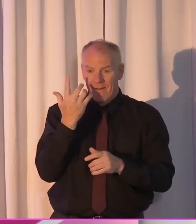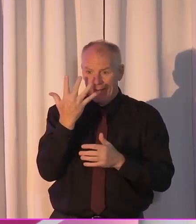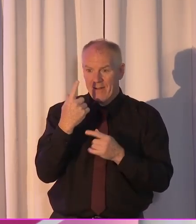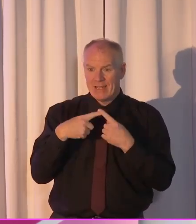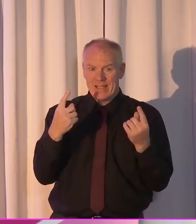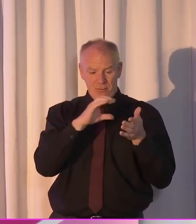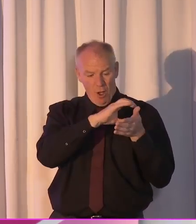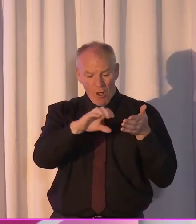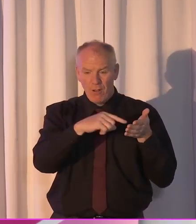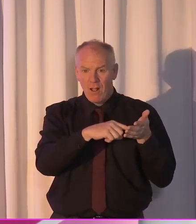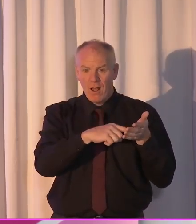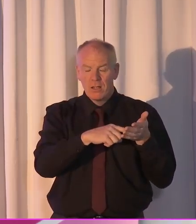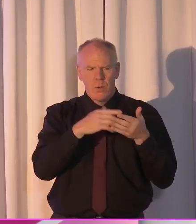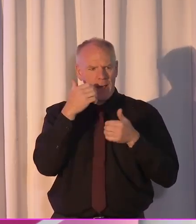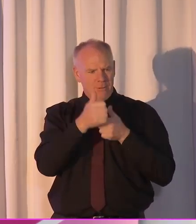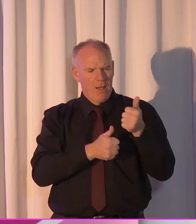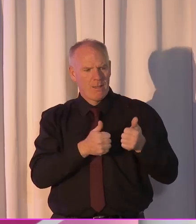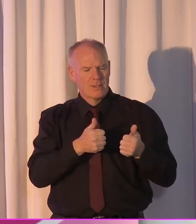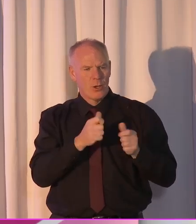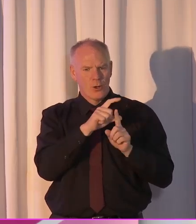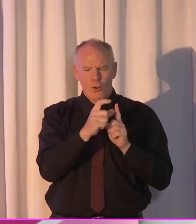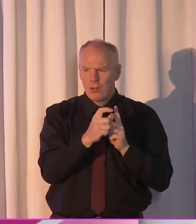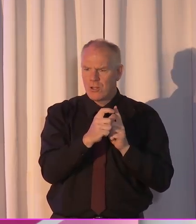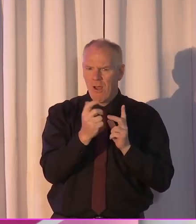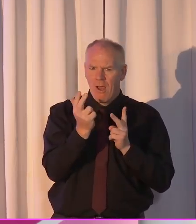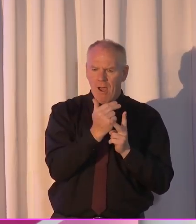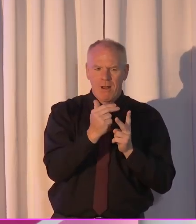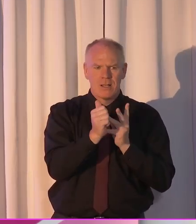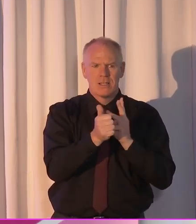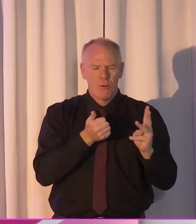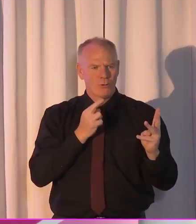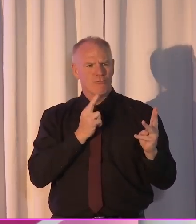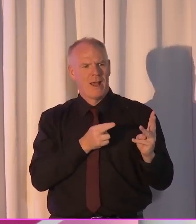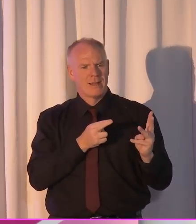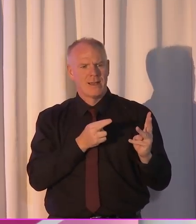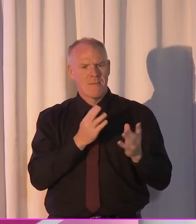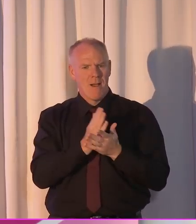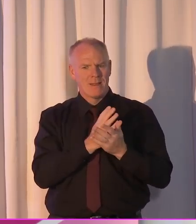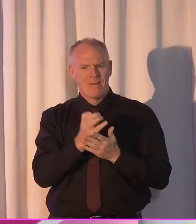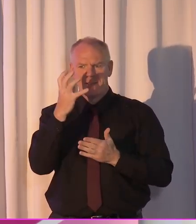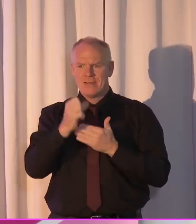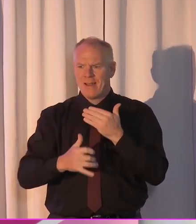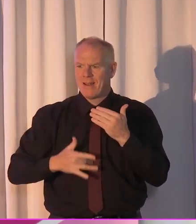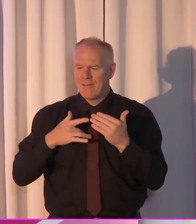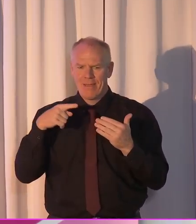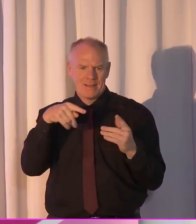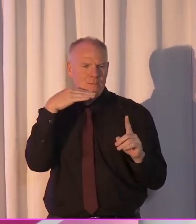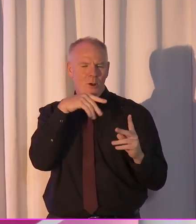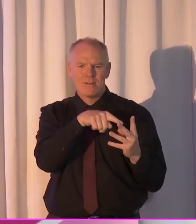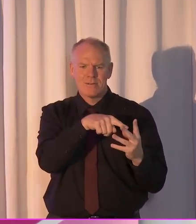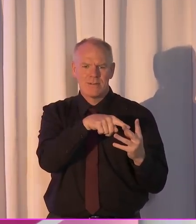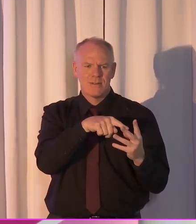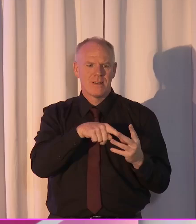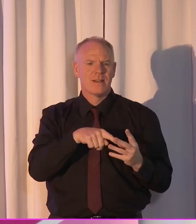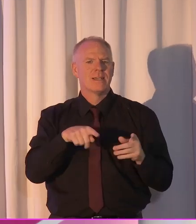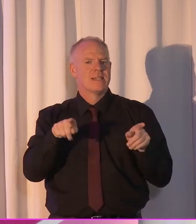acknowledge the role of culture, art, sports as part and parcel of everyday life, I think is really important.